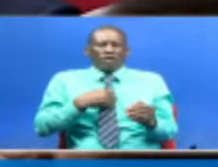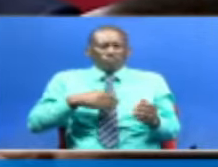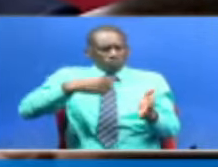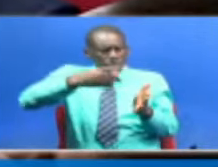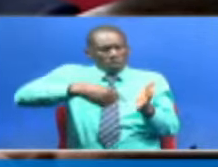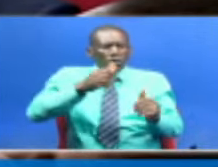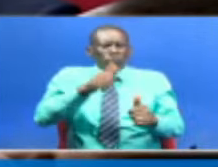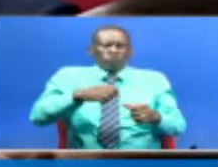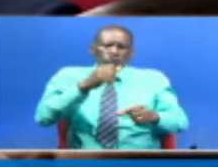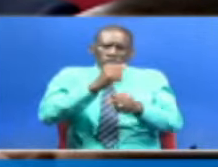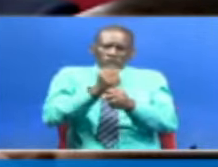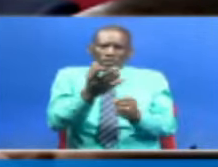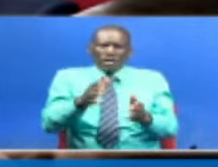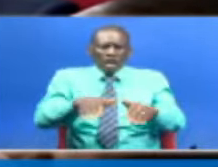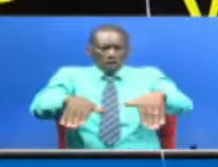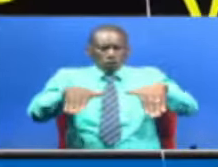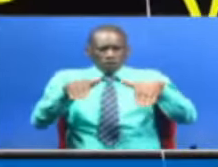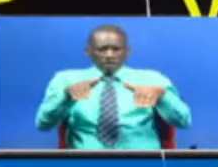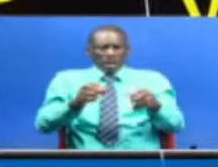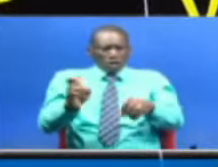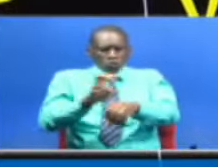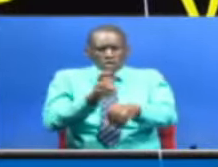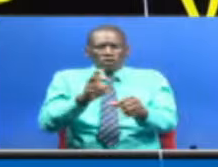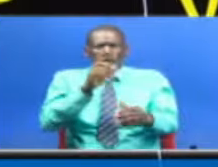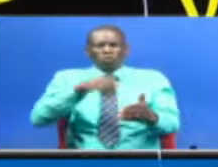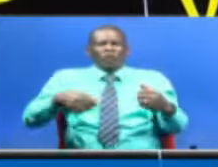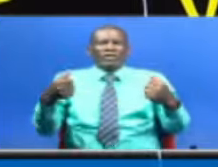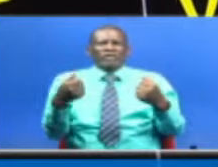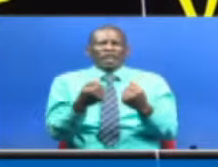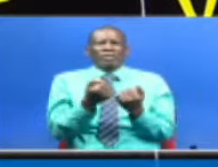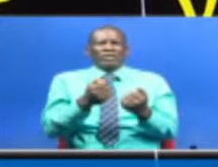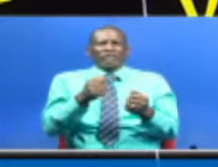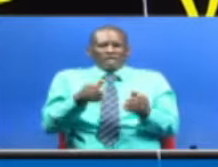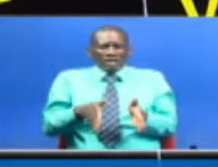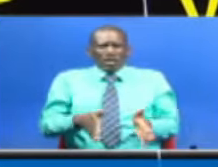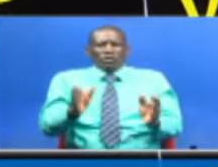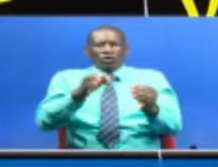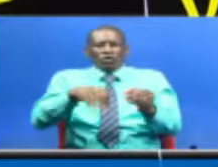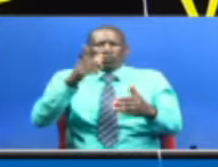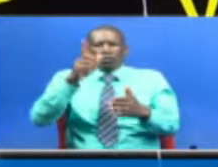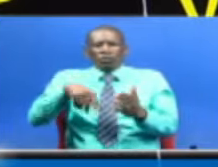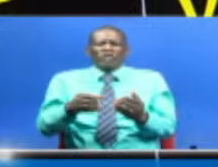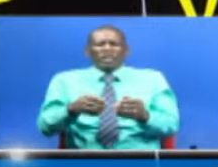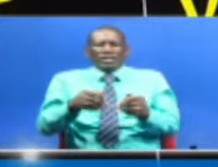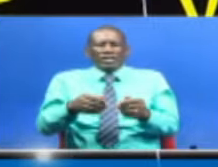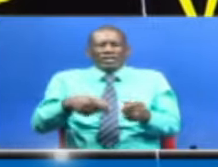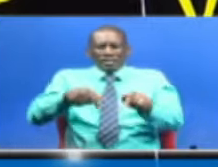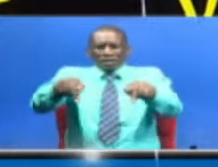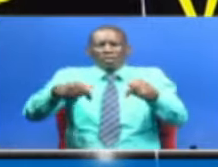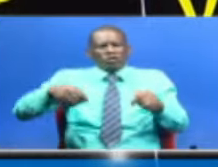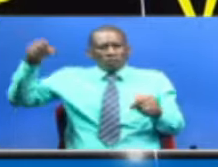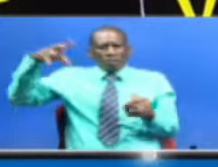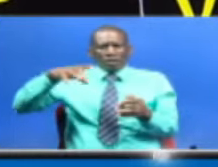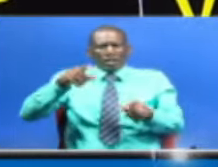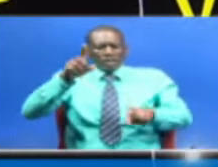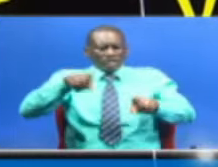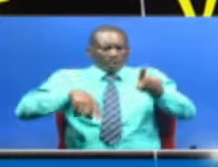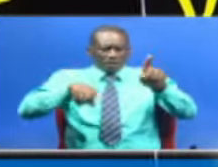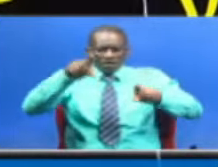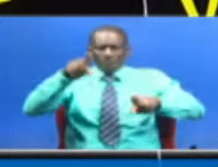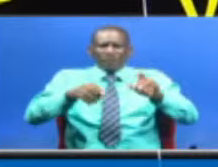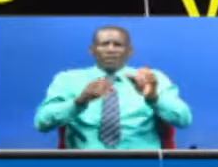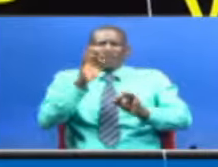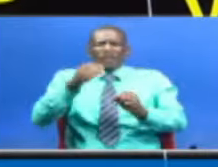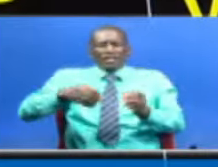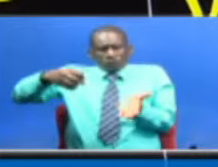run and are waiting and are monitoring what is happening in terms of what is supplying the demand. And it will keep varying. If the